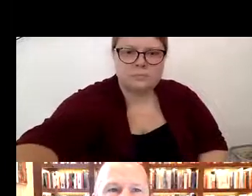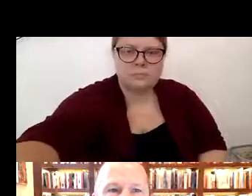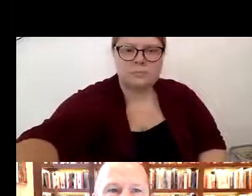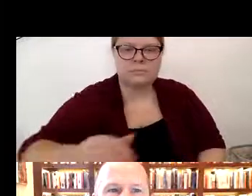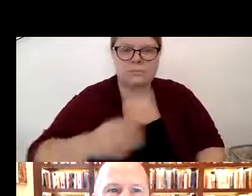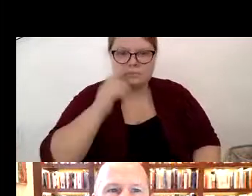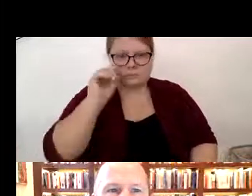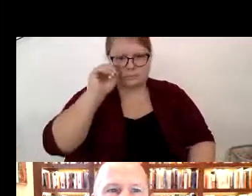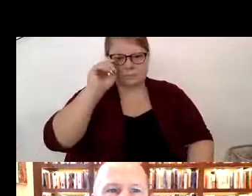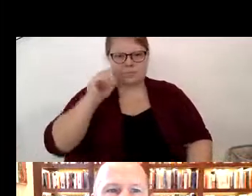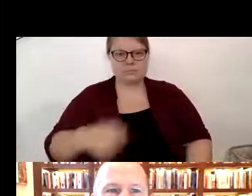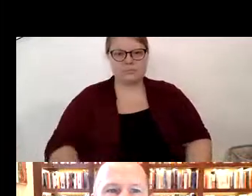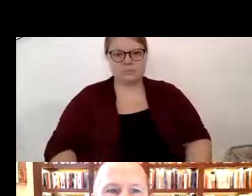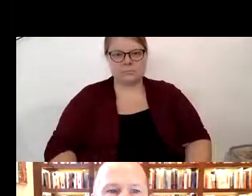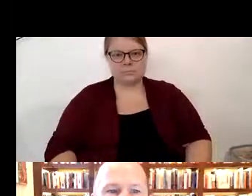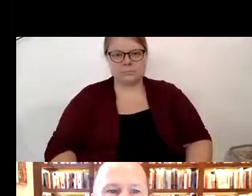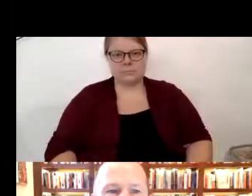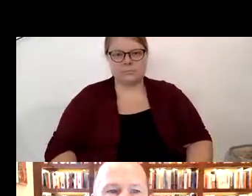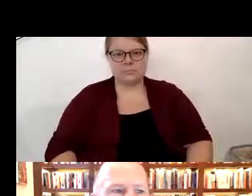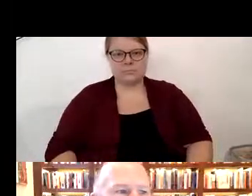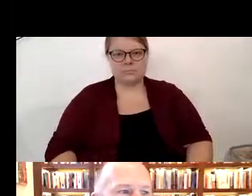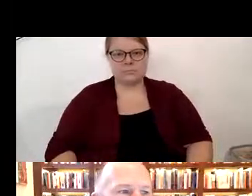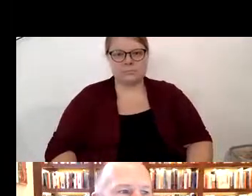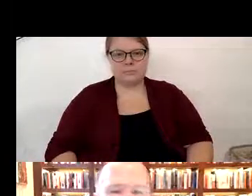Through. Sand floor.